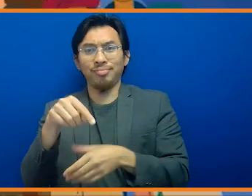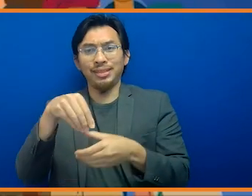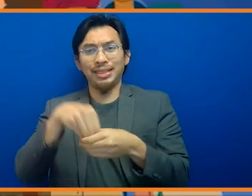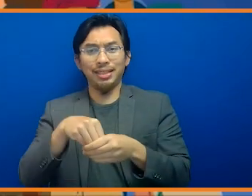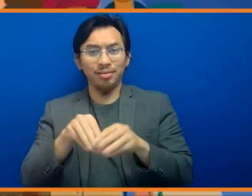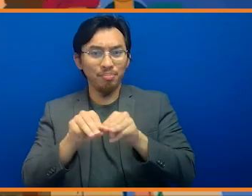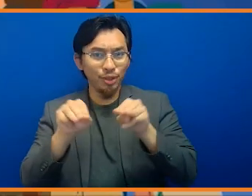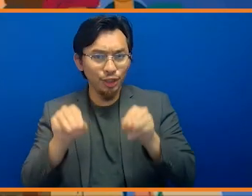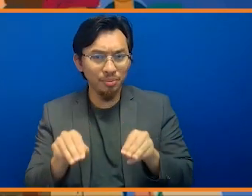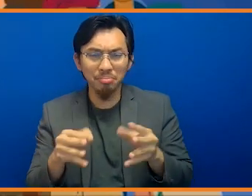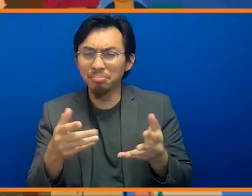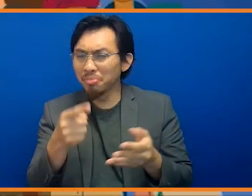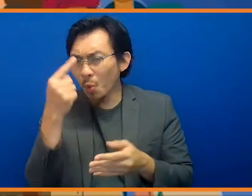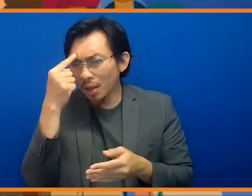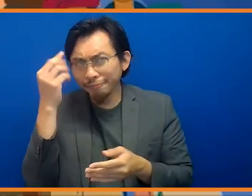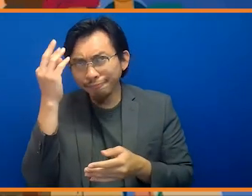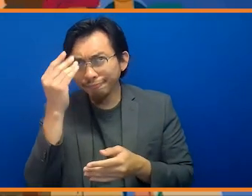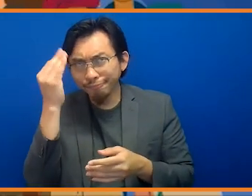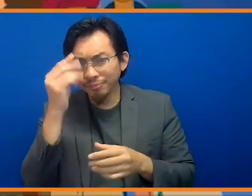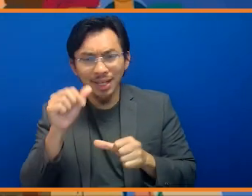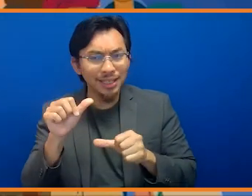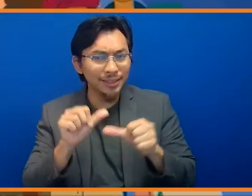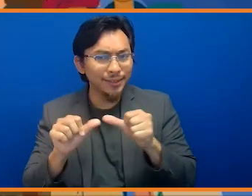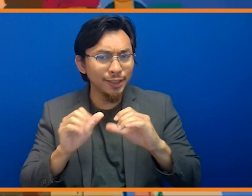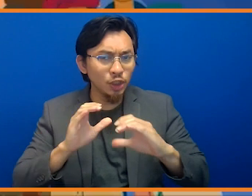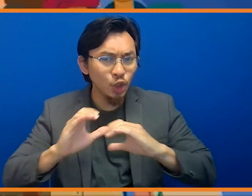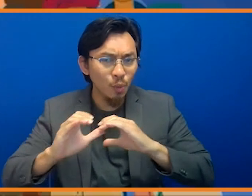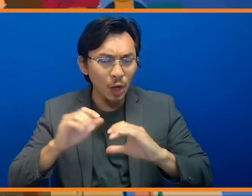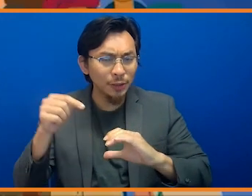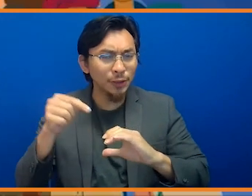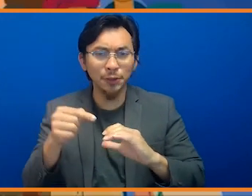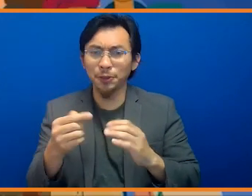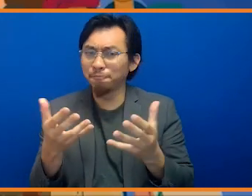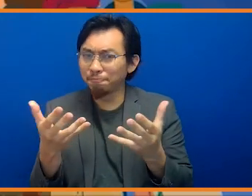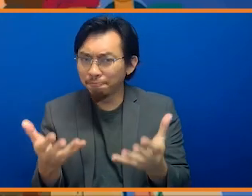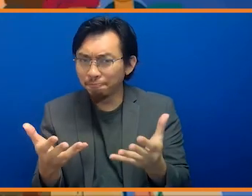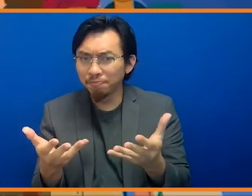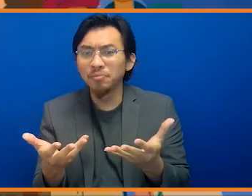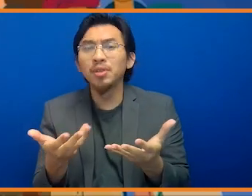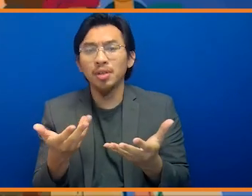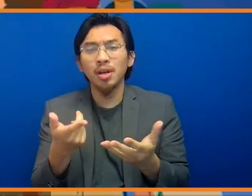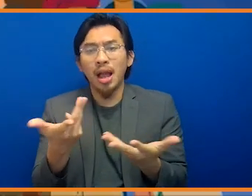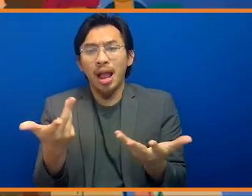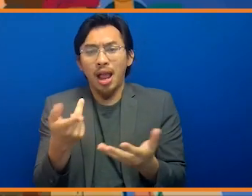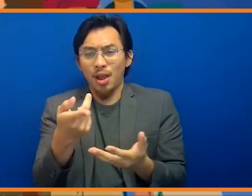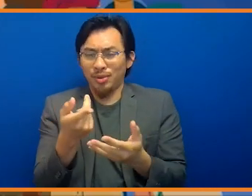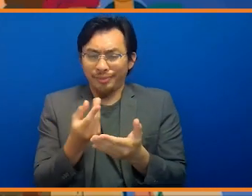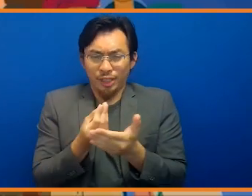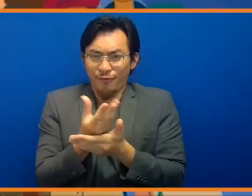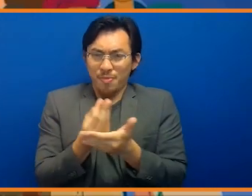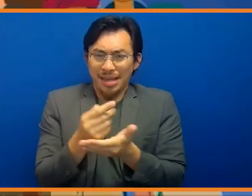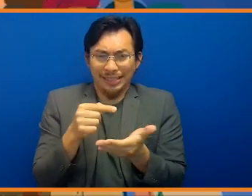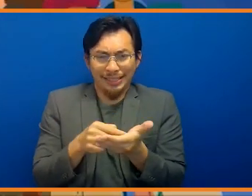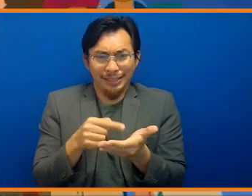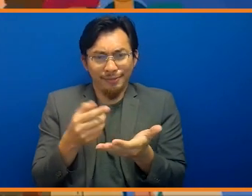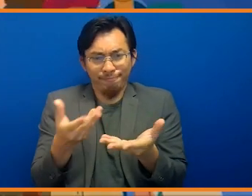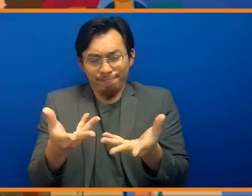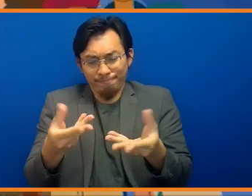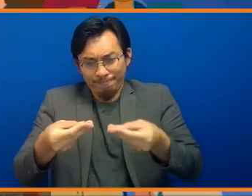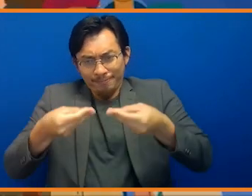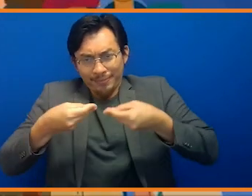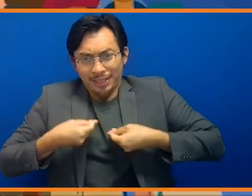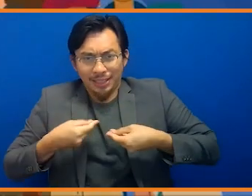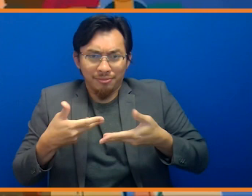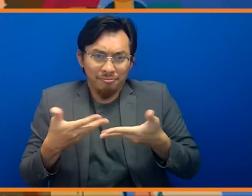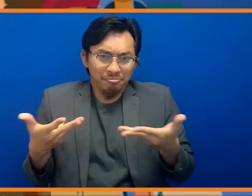and what do you think about the science communication when you receive those kind of informations,